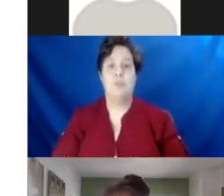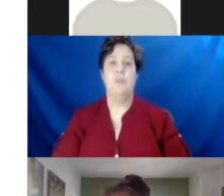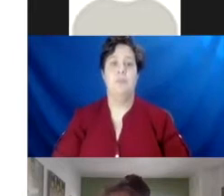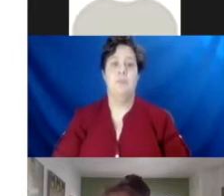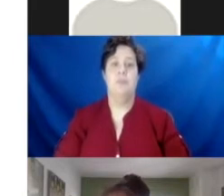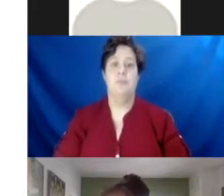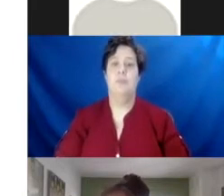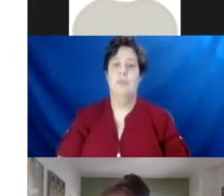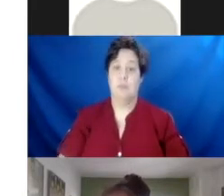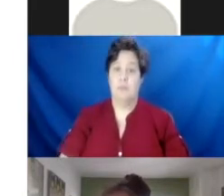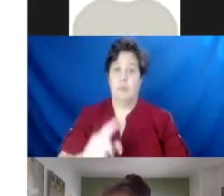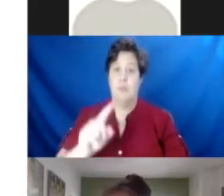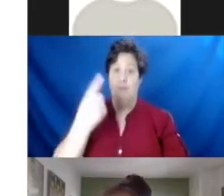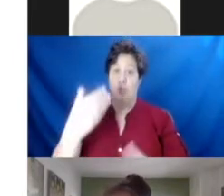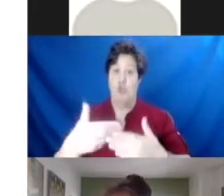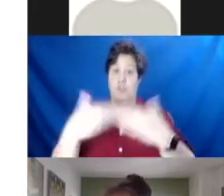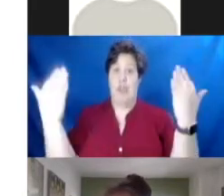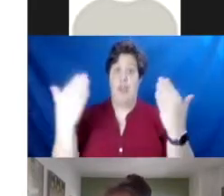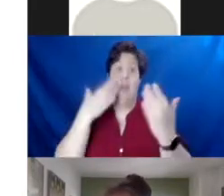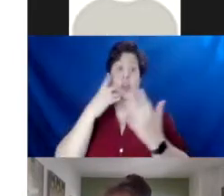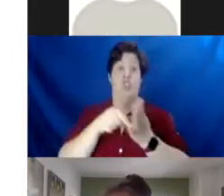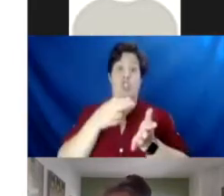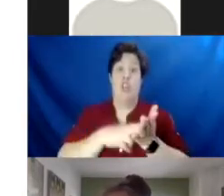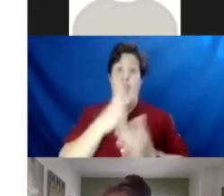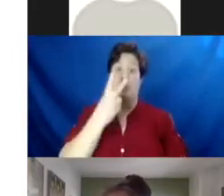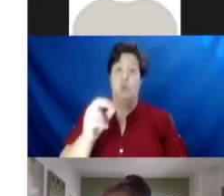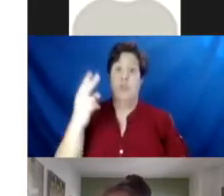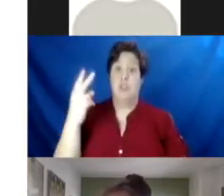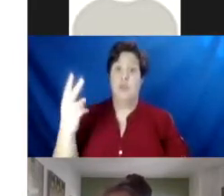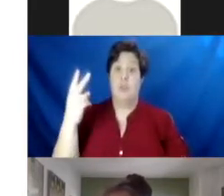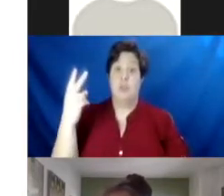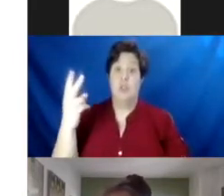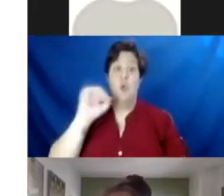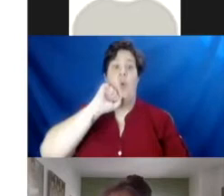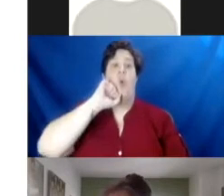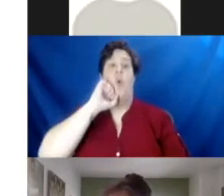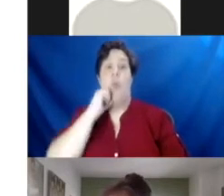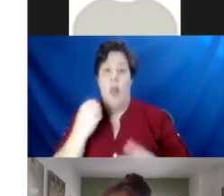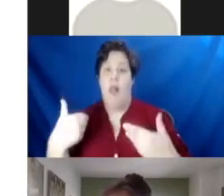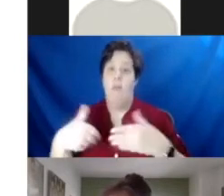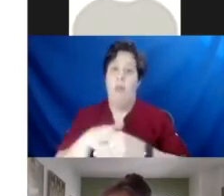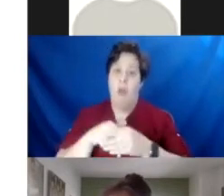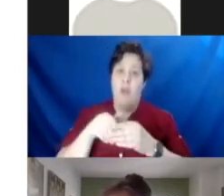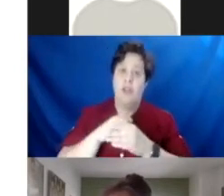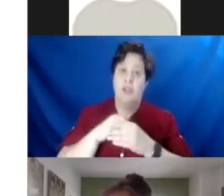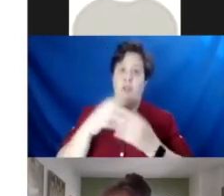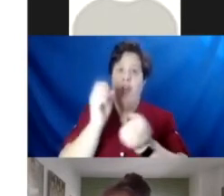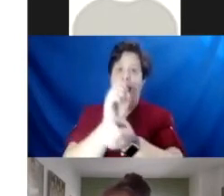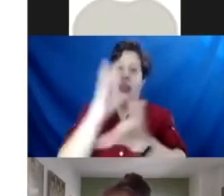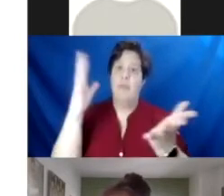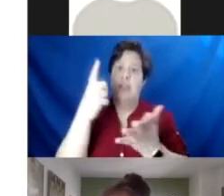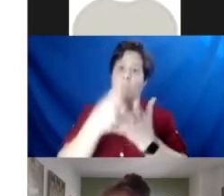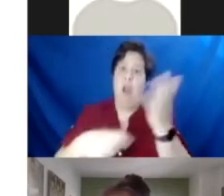So the opening day in January 2022, this will be the context for the sharing of the Liberty R&D